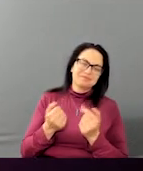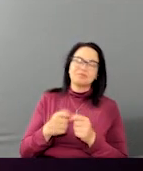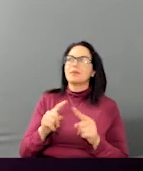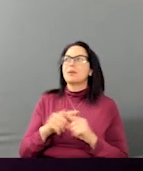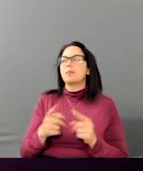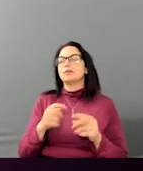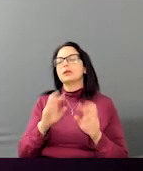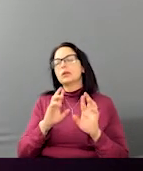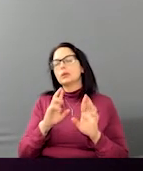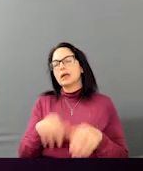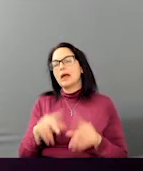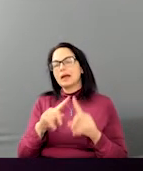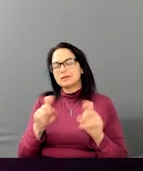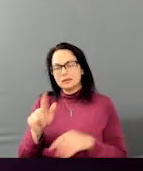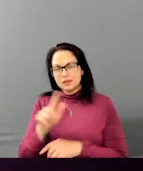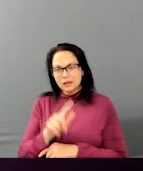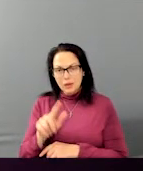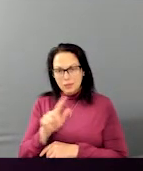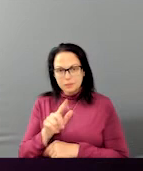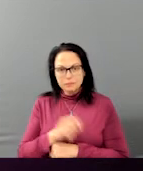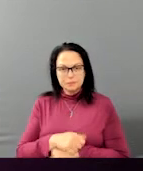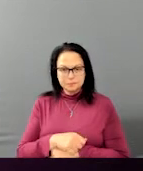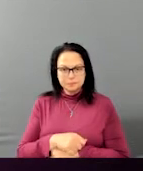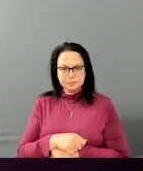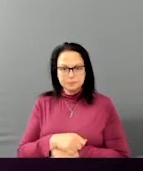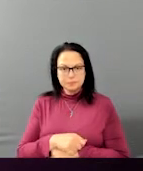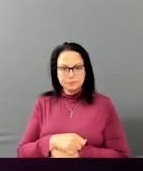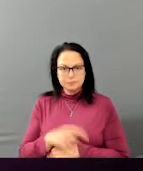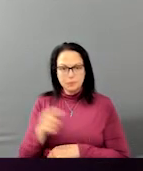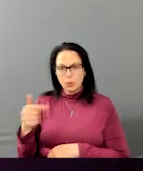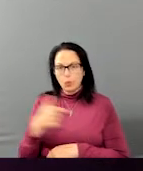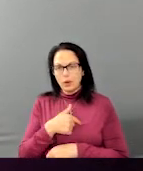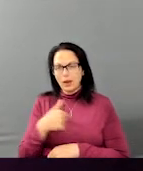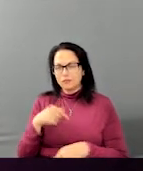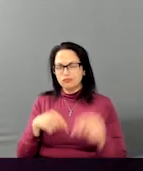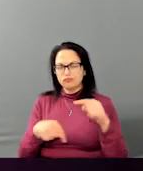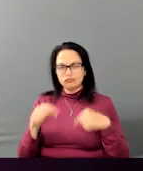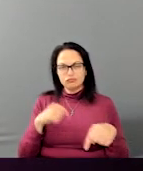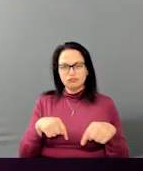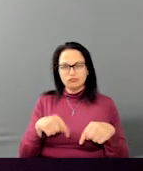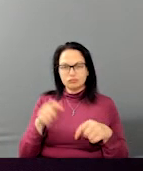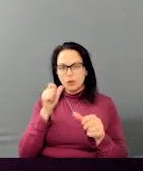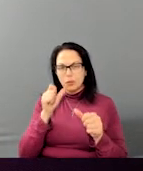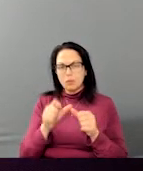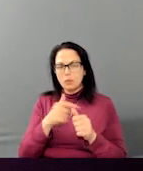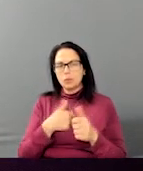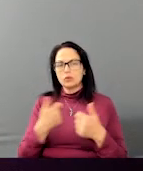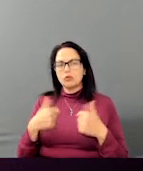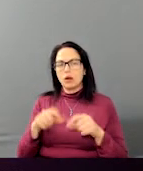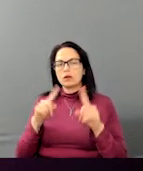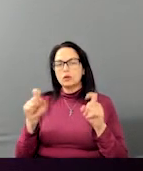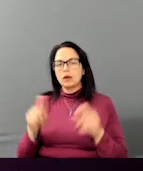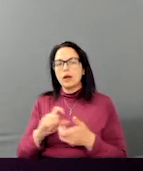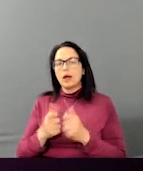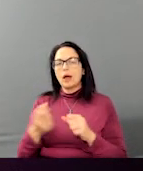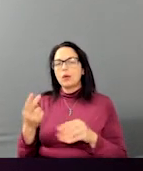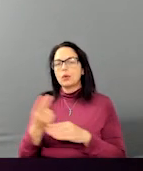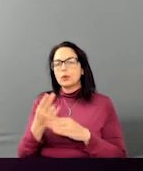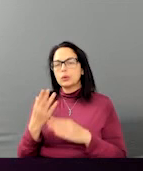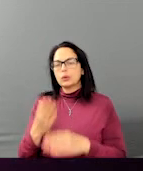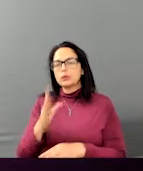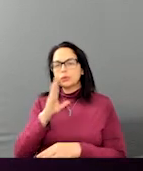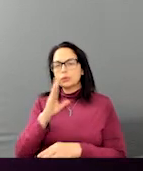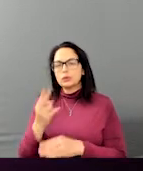library, we gotta take a step back. Like, remember, we're trying to test this as how the user would use